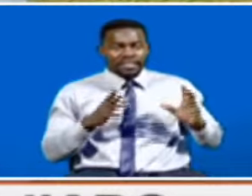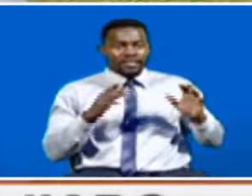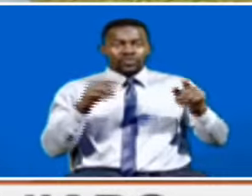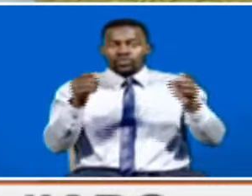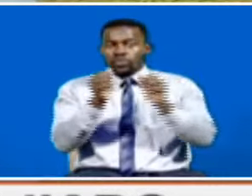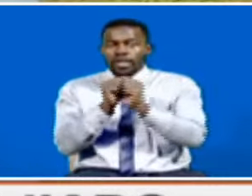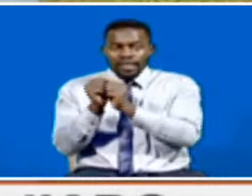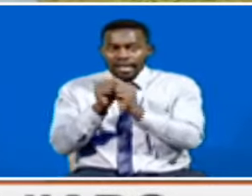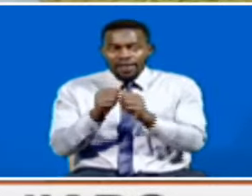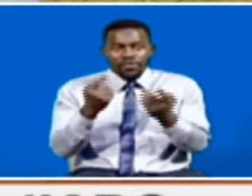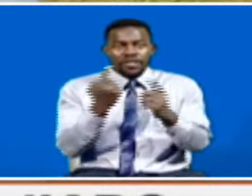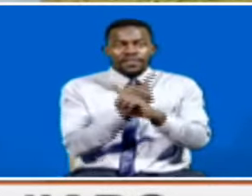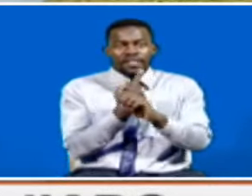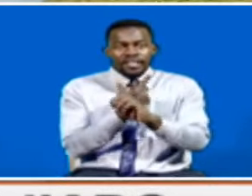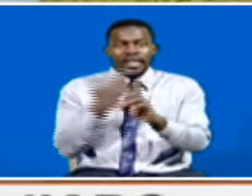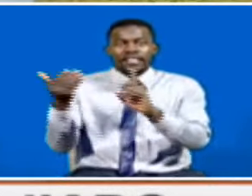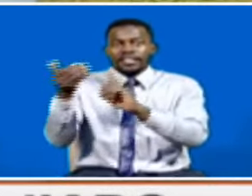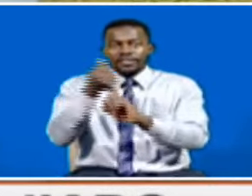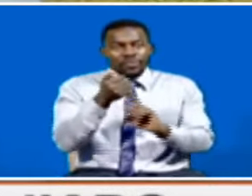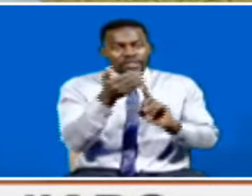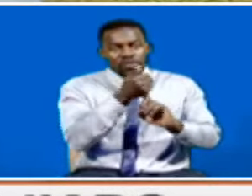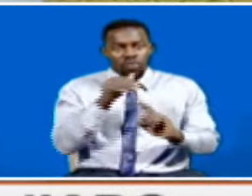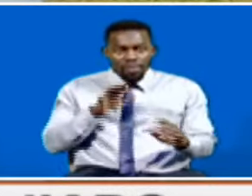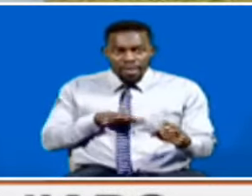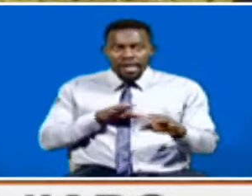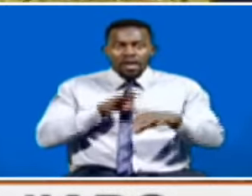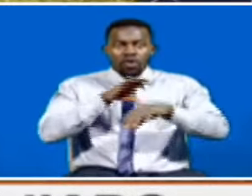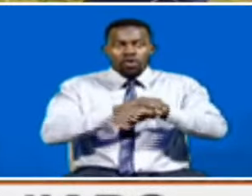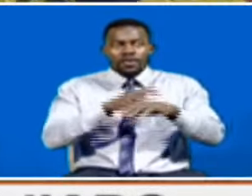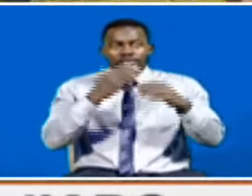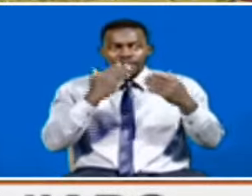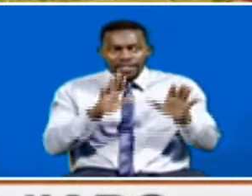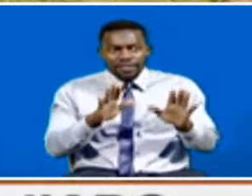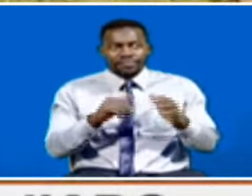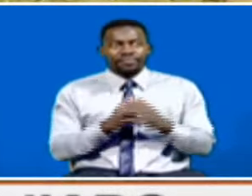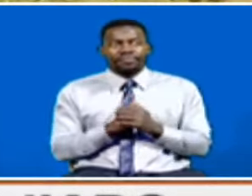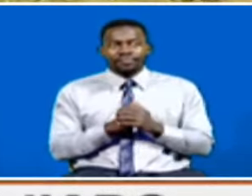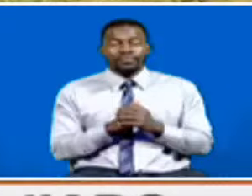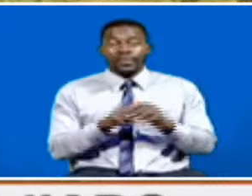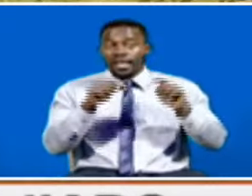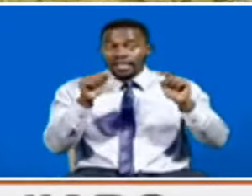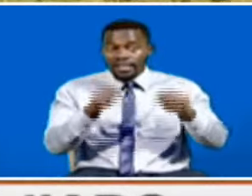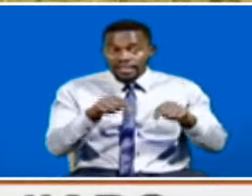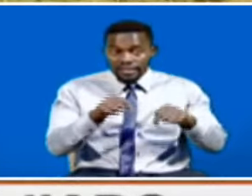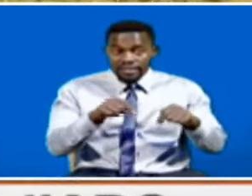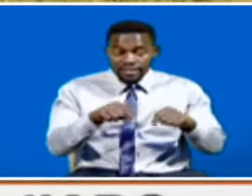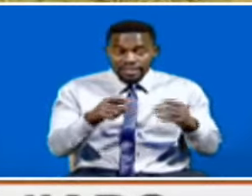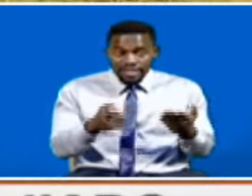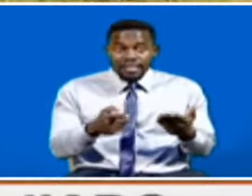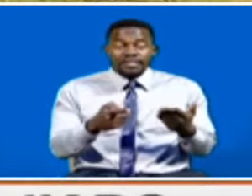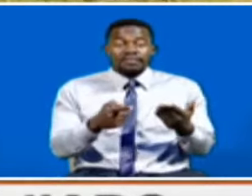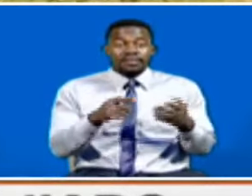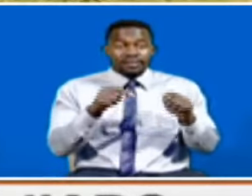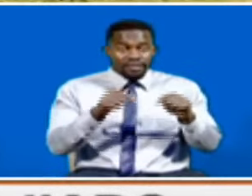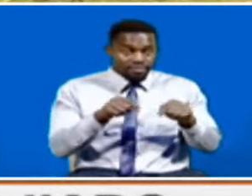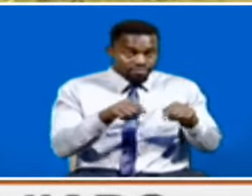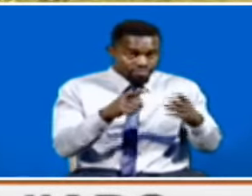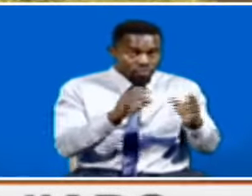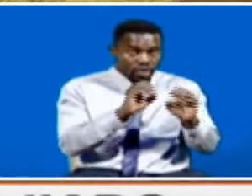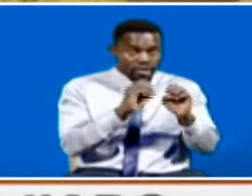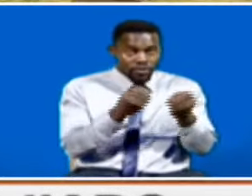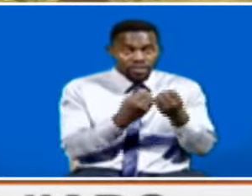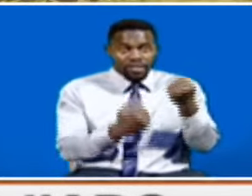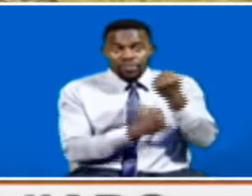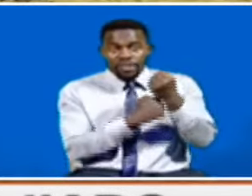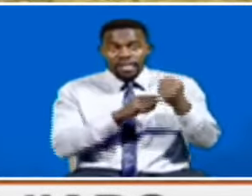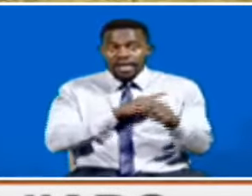women have through the grass seed bank project. Faida nyingine ambayo tumeona kwenye shamba zetu ni kwenye mradi wetu ni kwamba imetusaidia